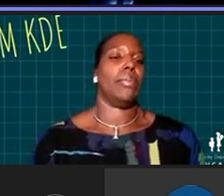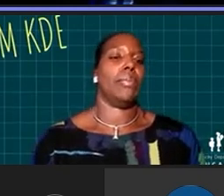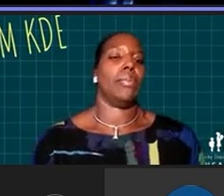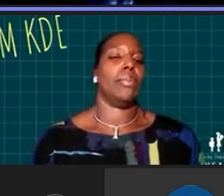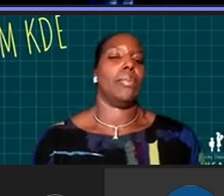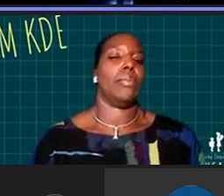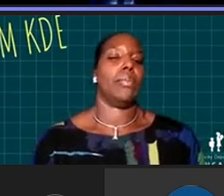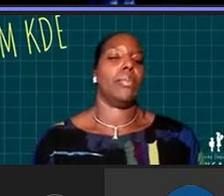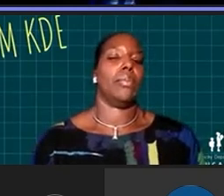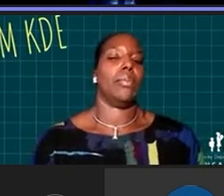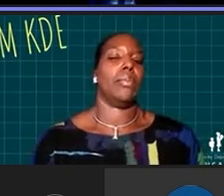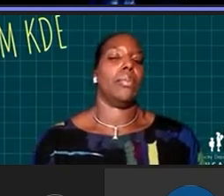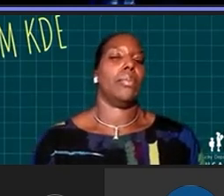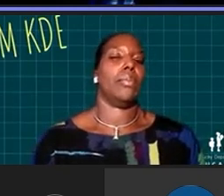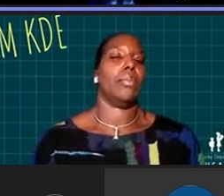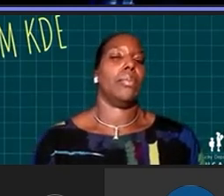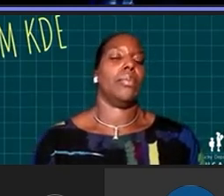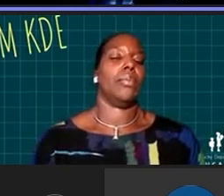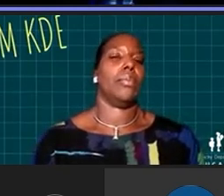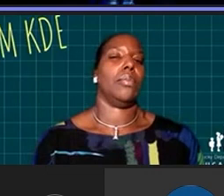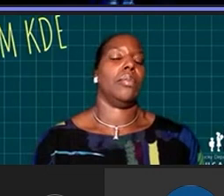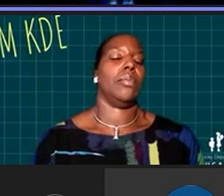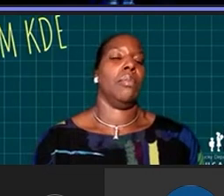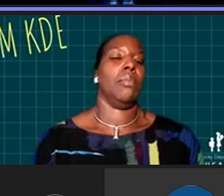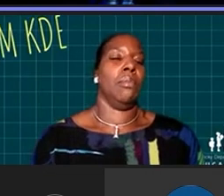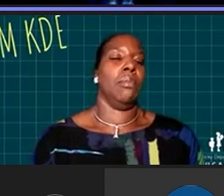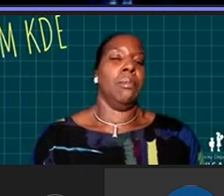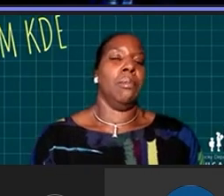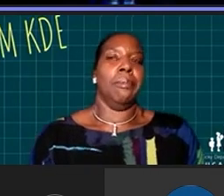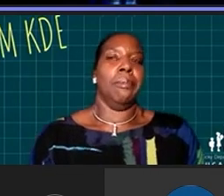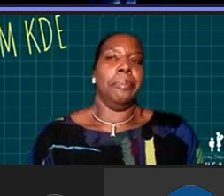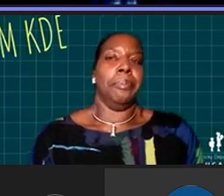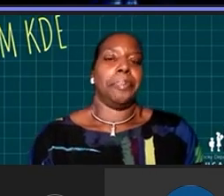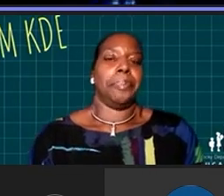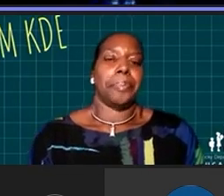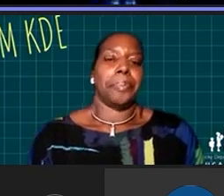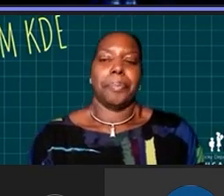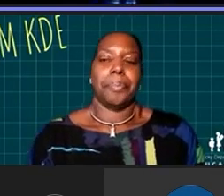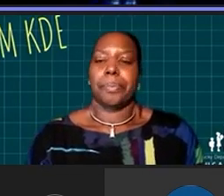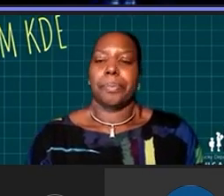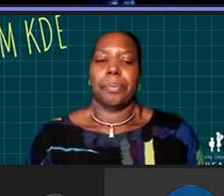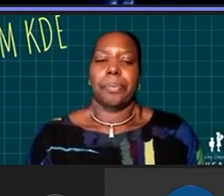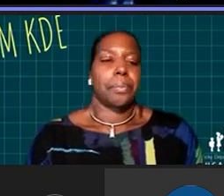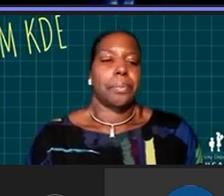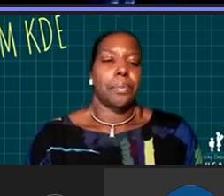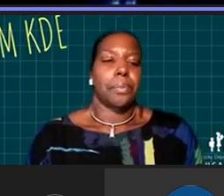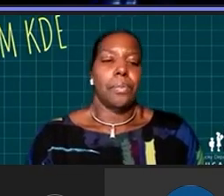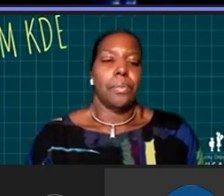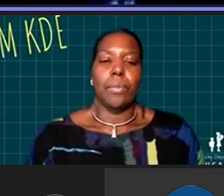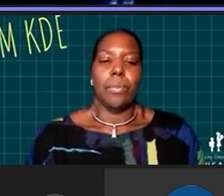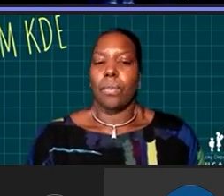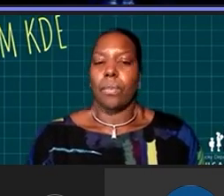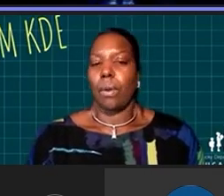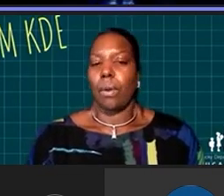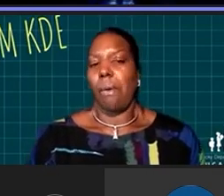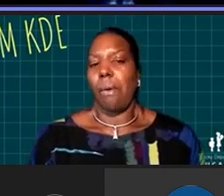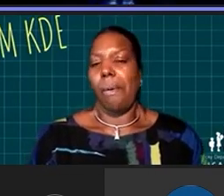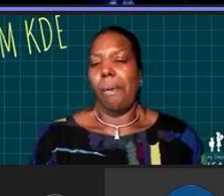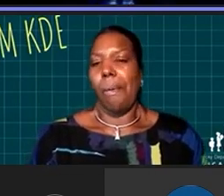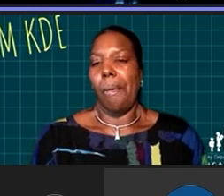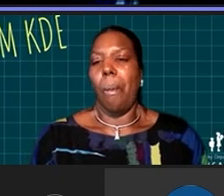is on top of your base pay, your principal amount, that total cost of the